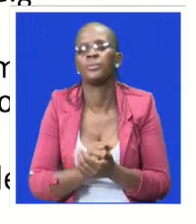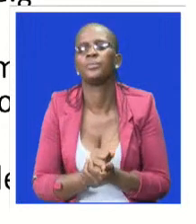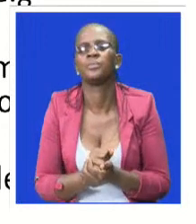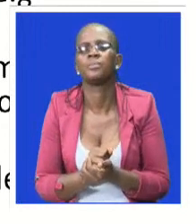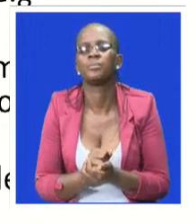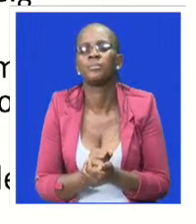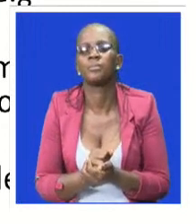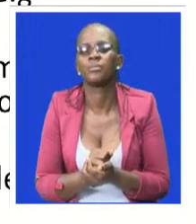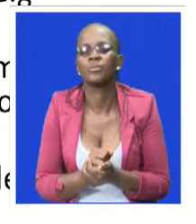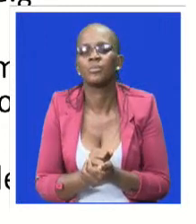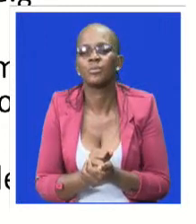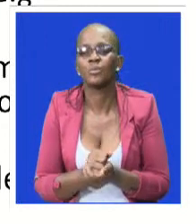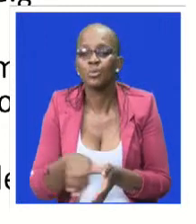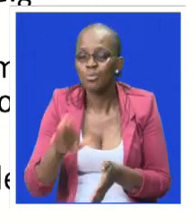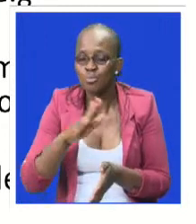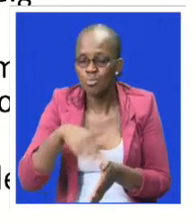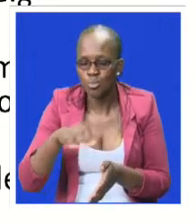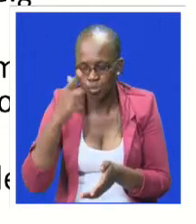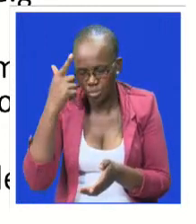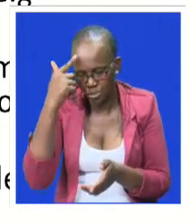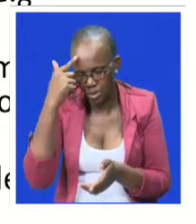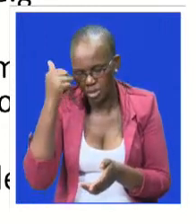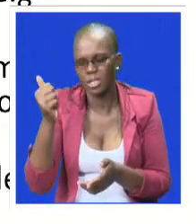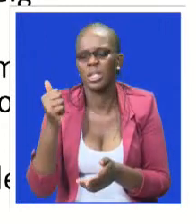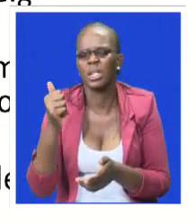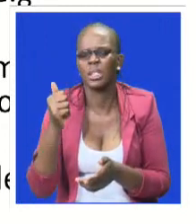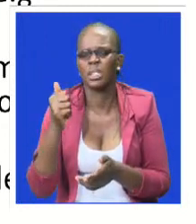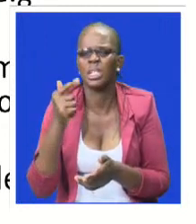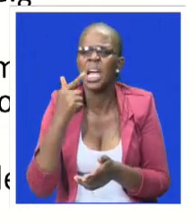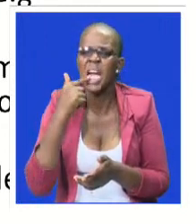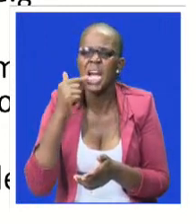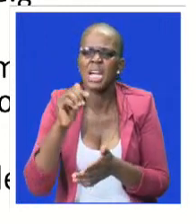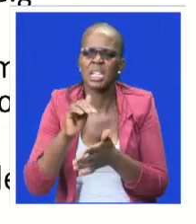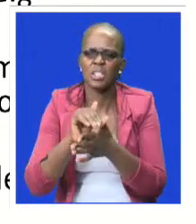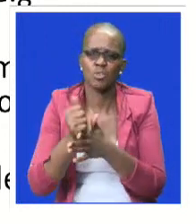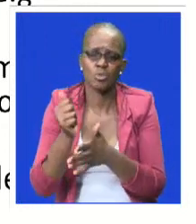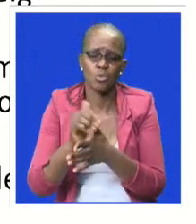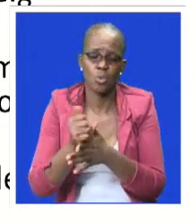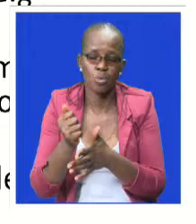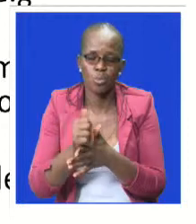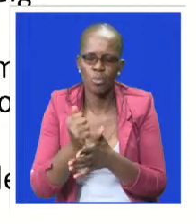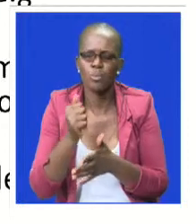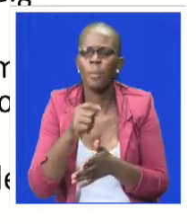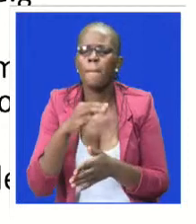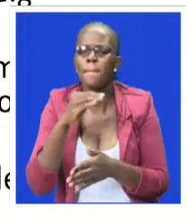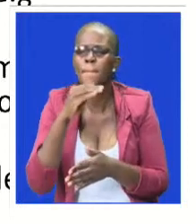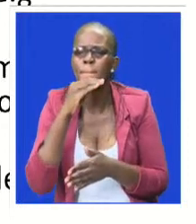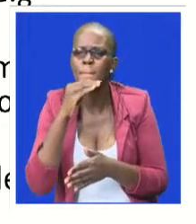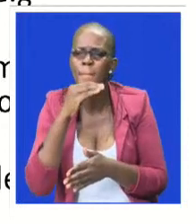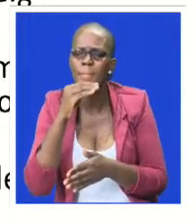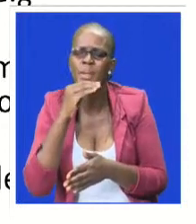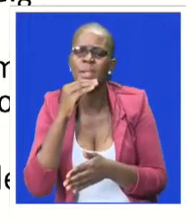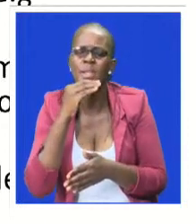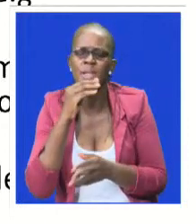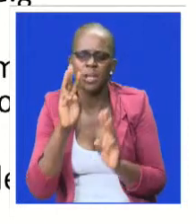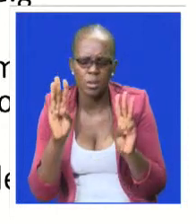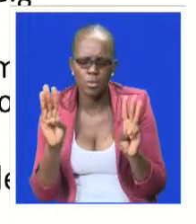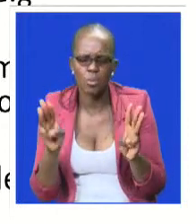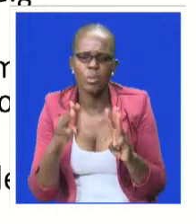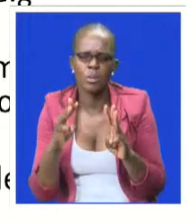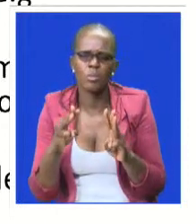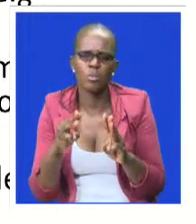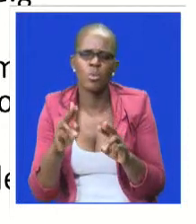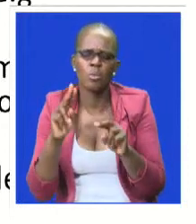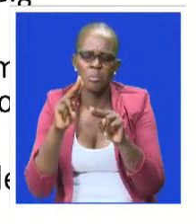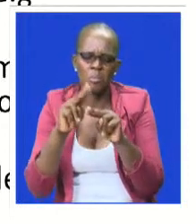word is a stone, which means these people lived long time ago. A period when people